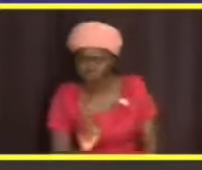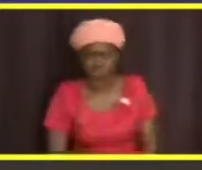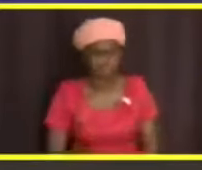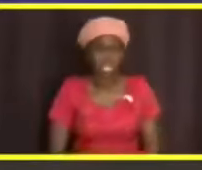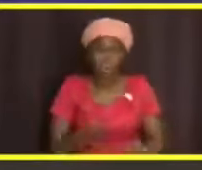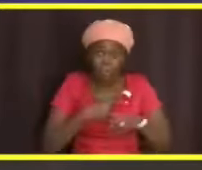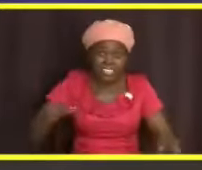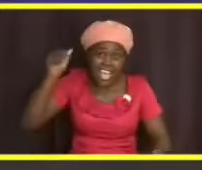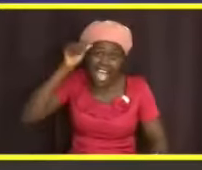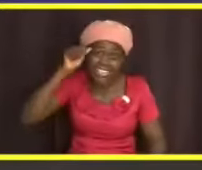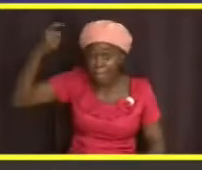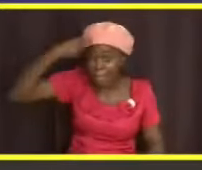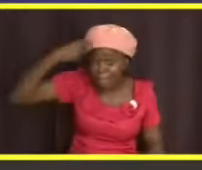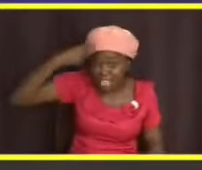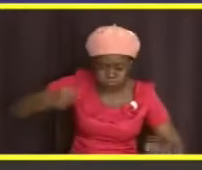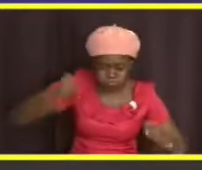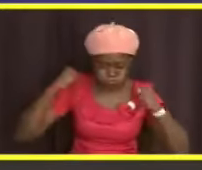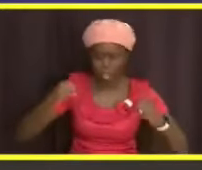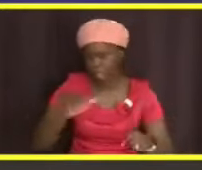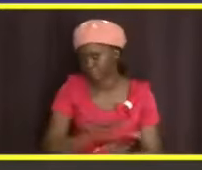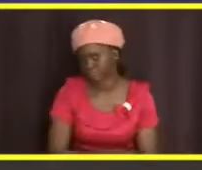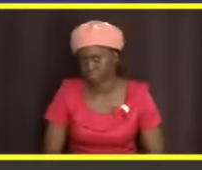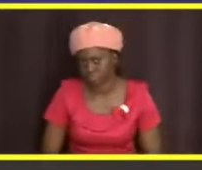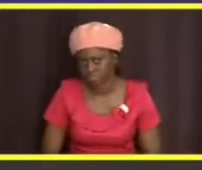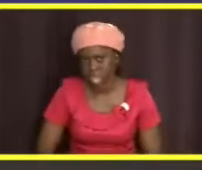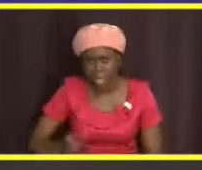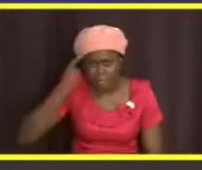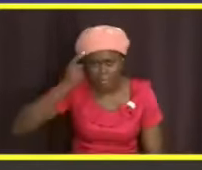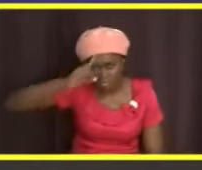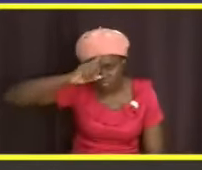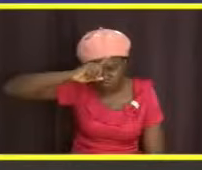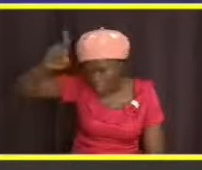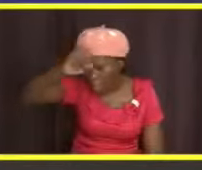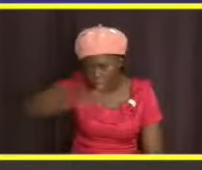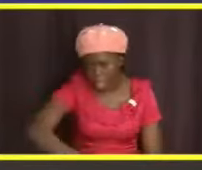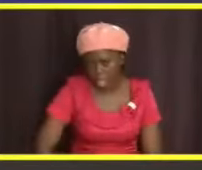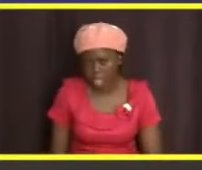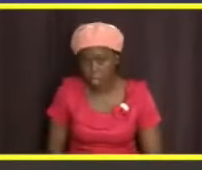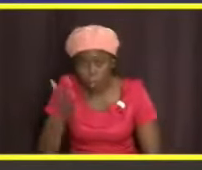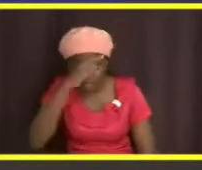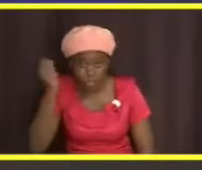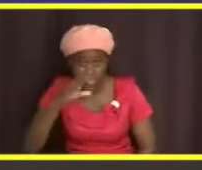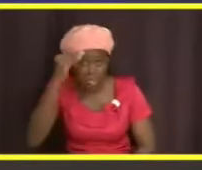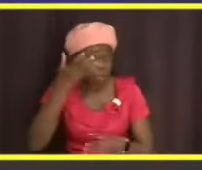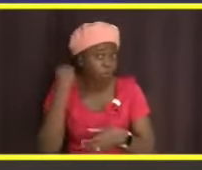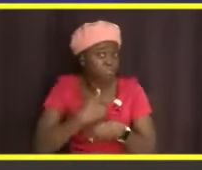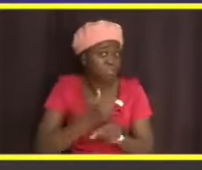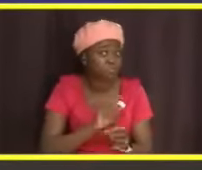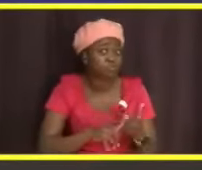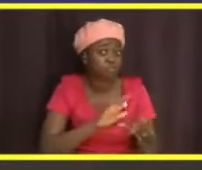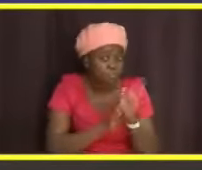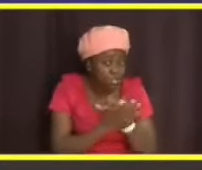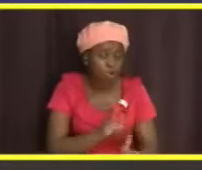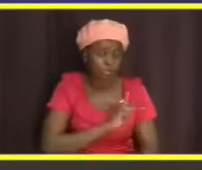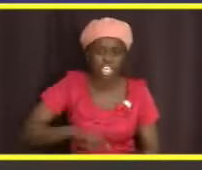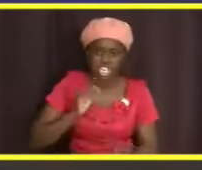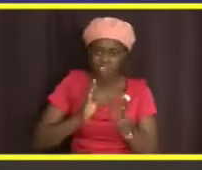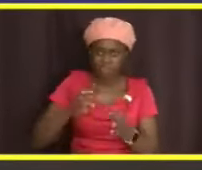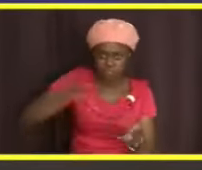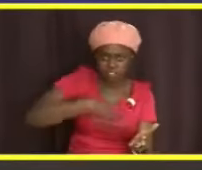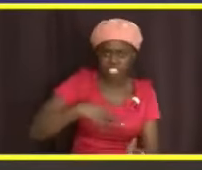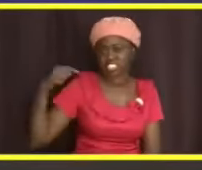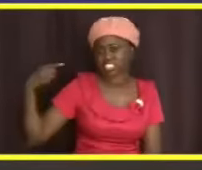He was made to be a king. Man was made to be a king. You read Genesis chapter 1 from